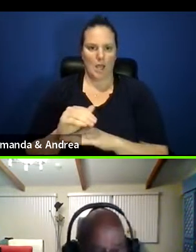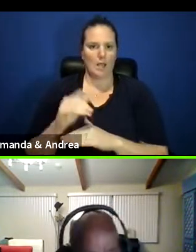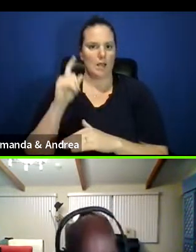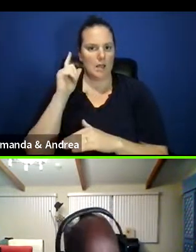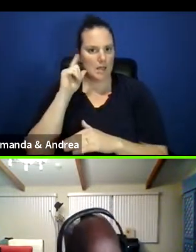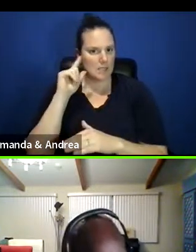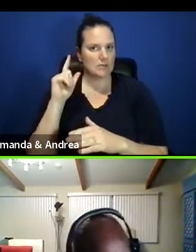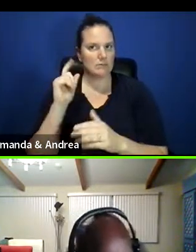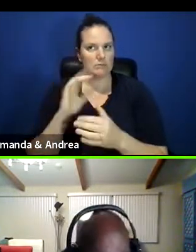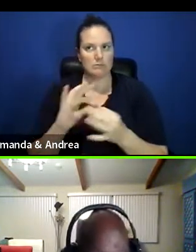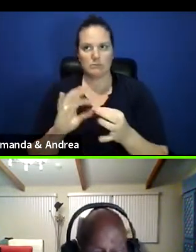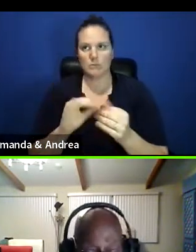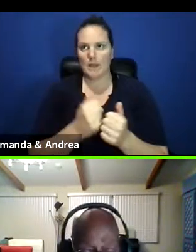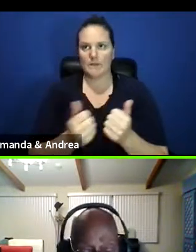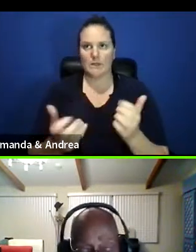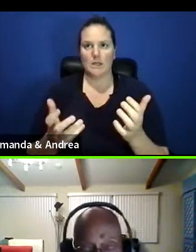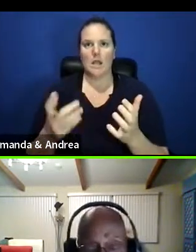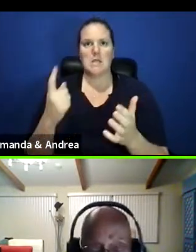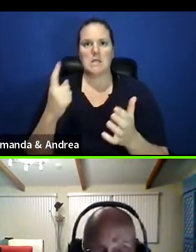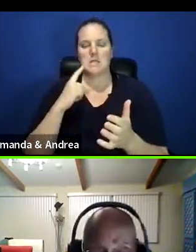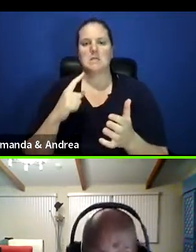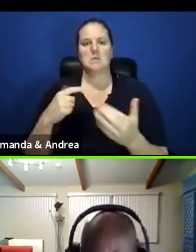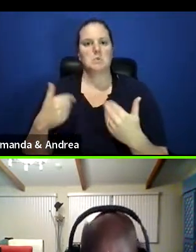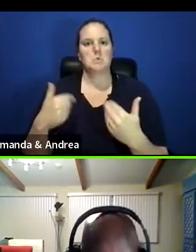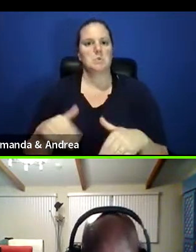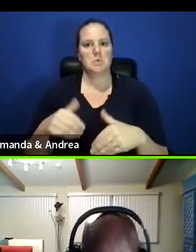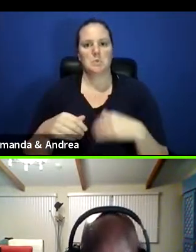to everything. And I think that there has been some